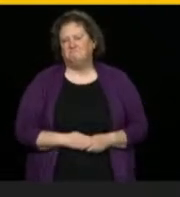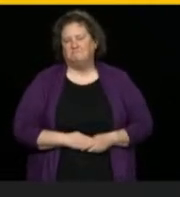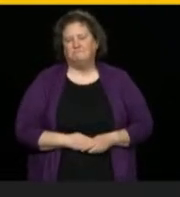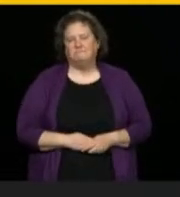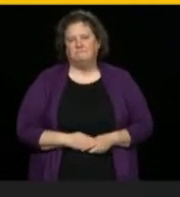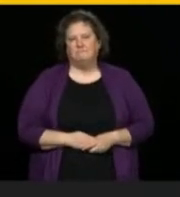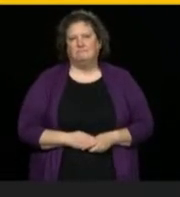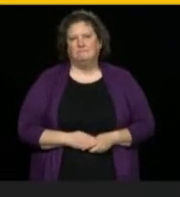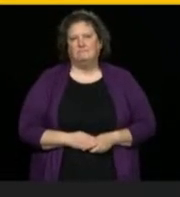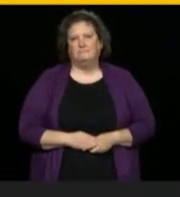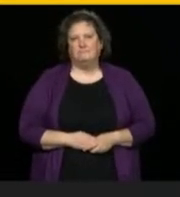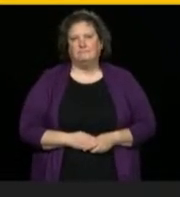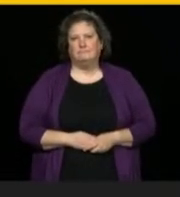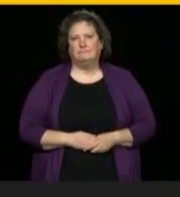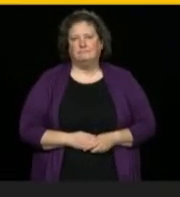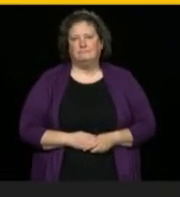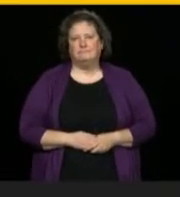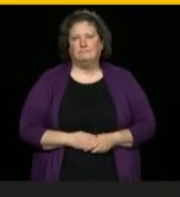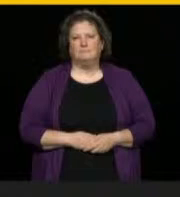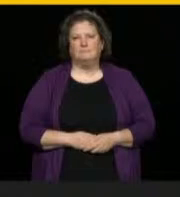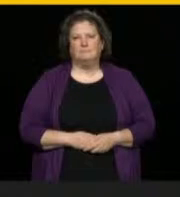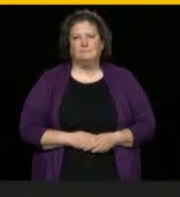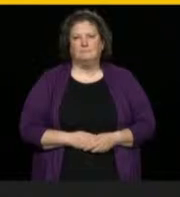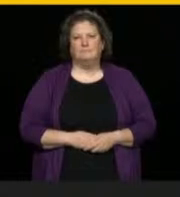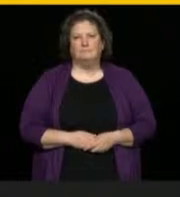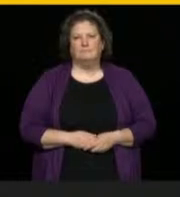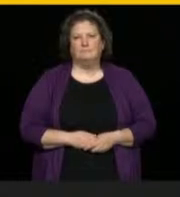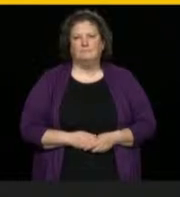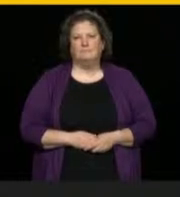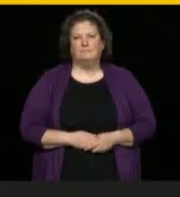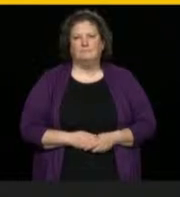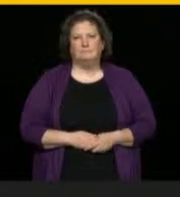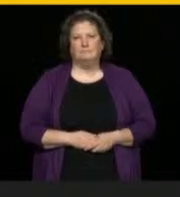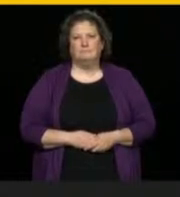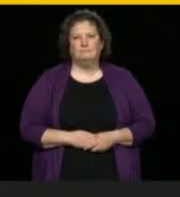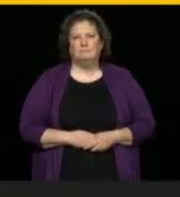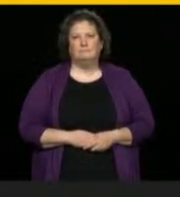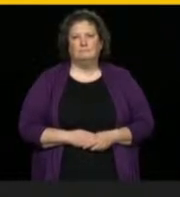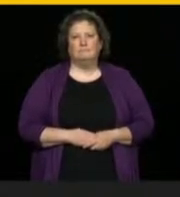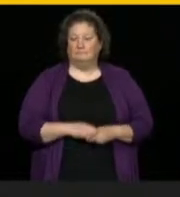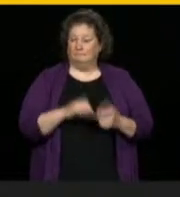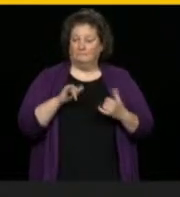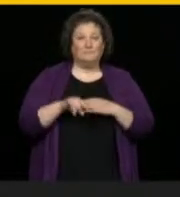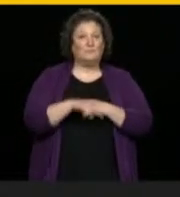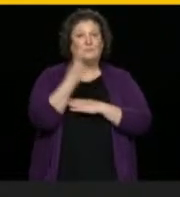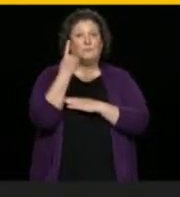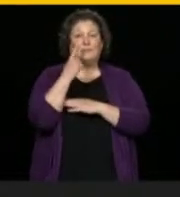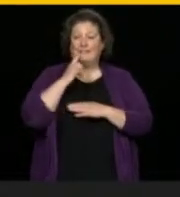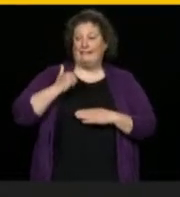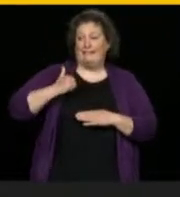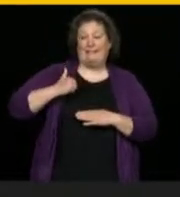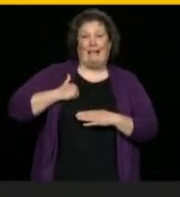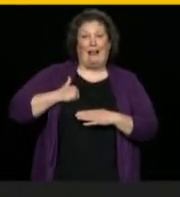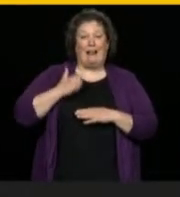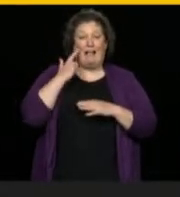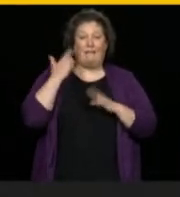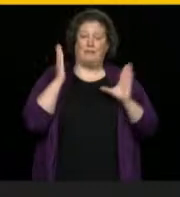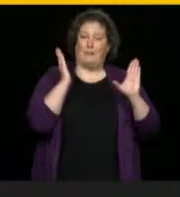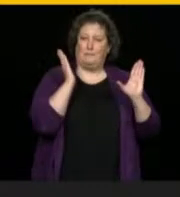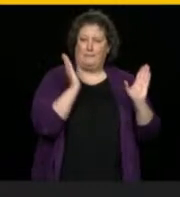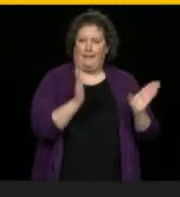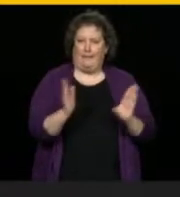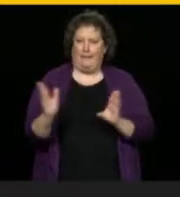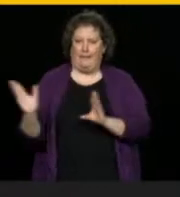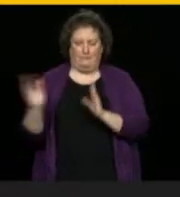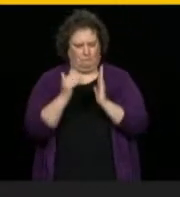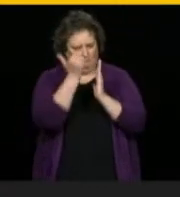Today, Canada has one of the most ambitious and exhaustive plans in order to fight this pandemic. We increased